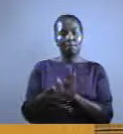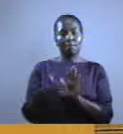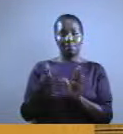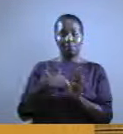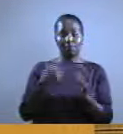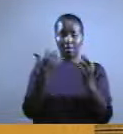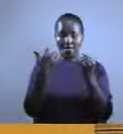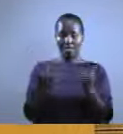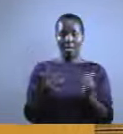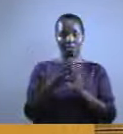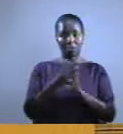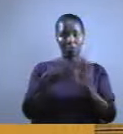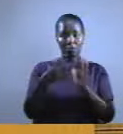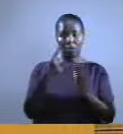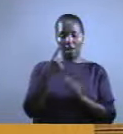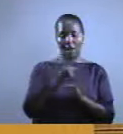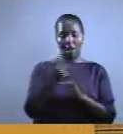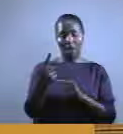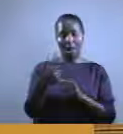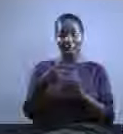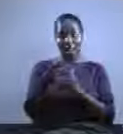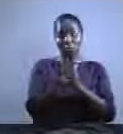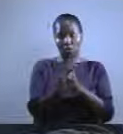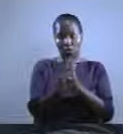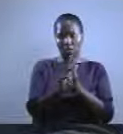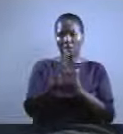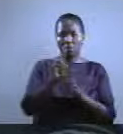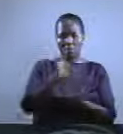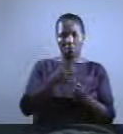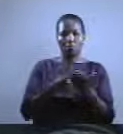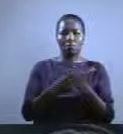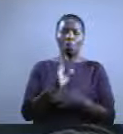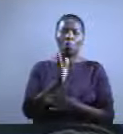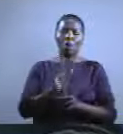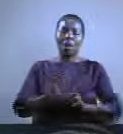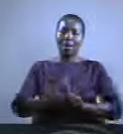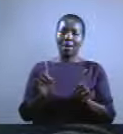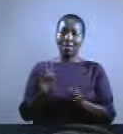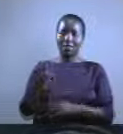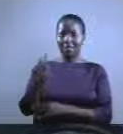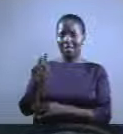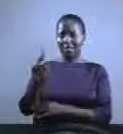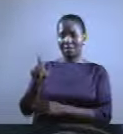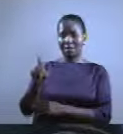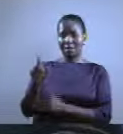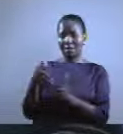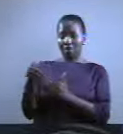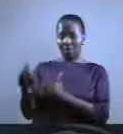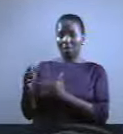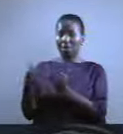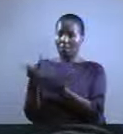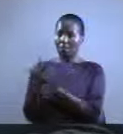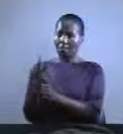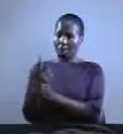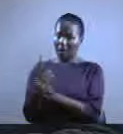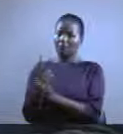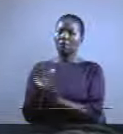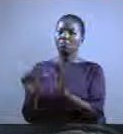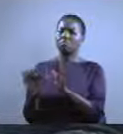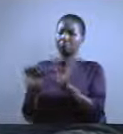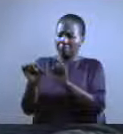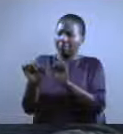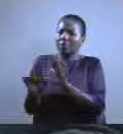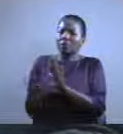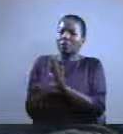framework next week, but the renewal emphasis placed on the National Development Plan is yet again welcomed. Only time will